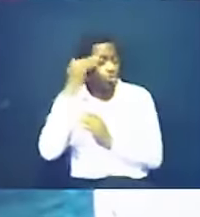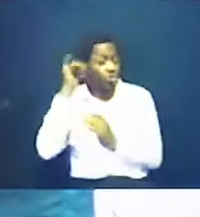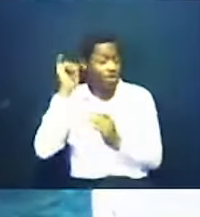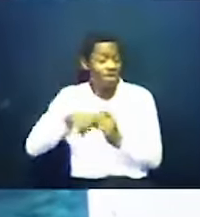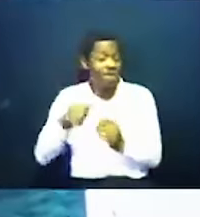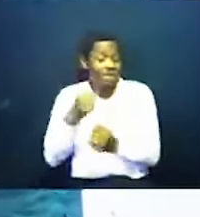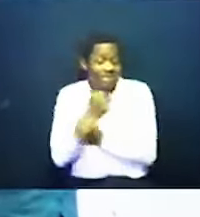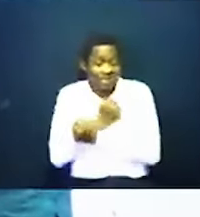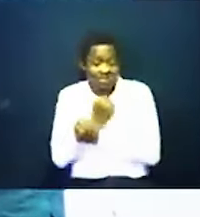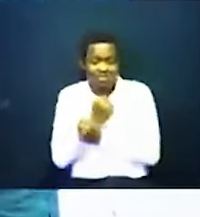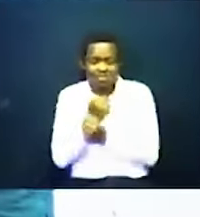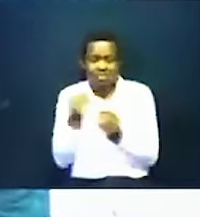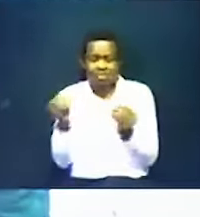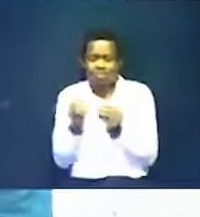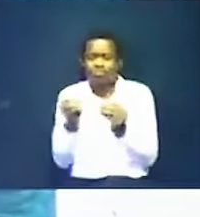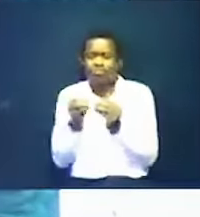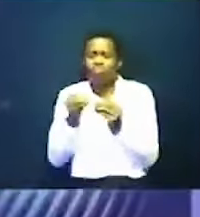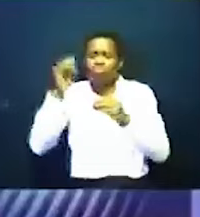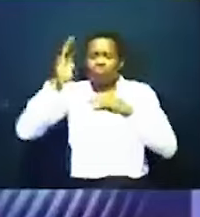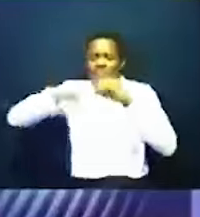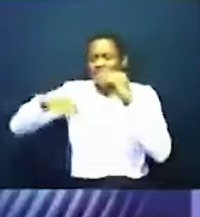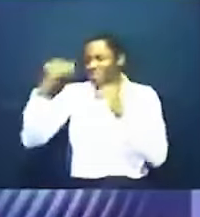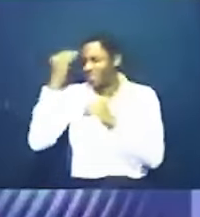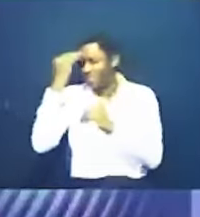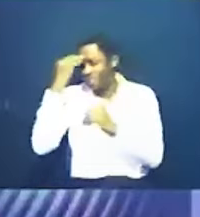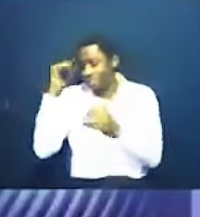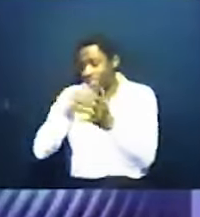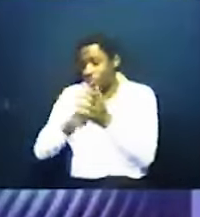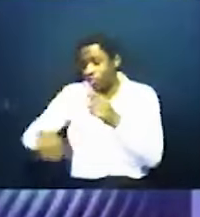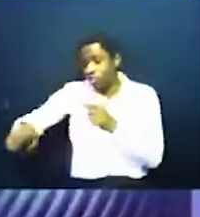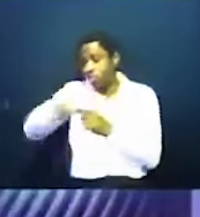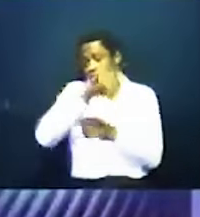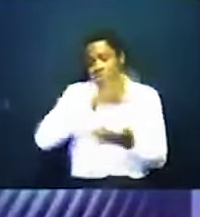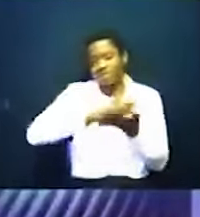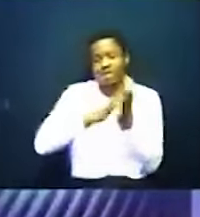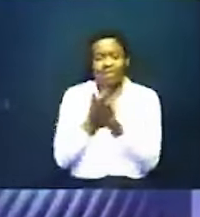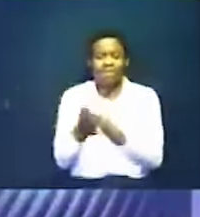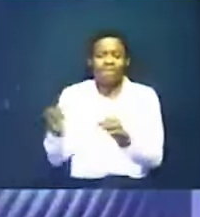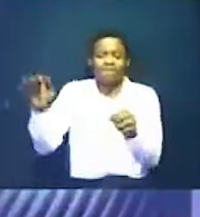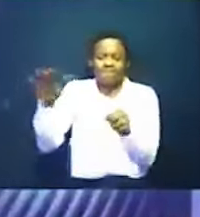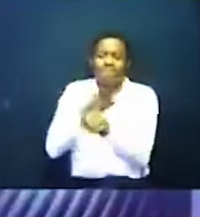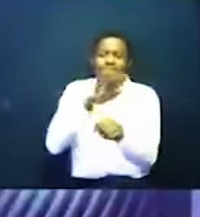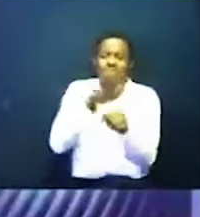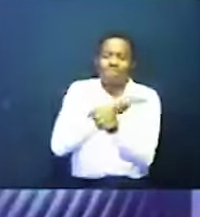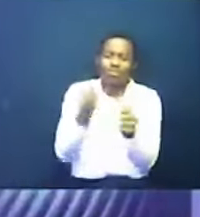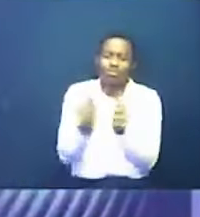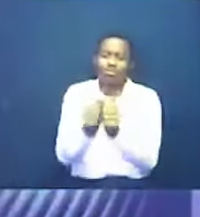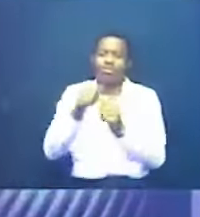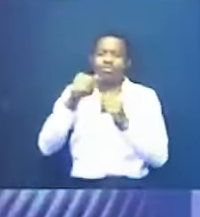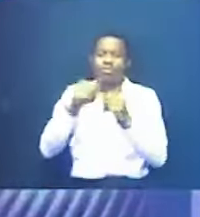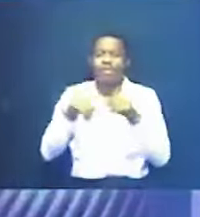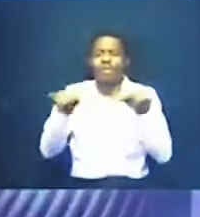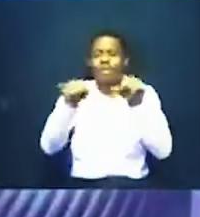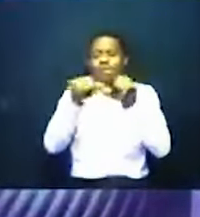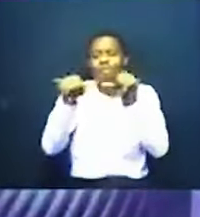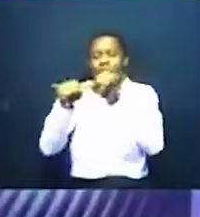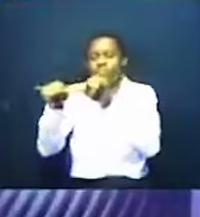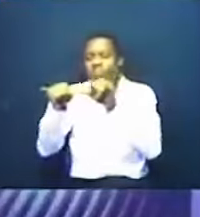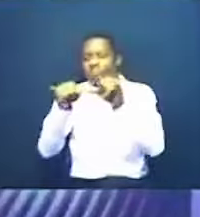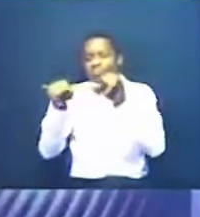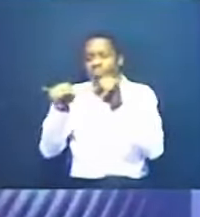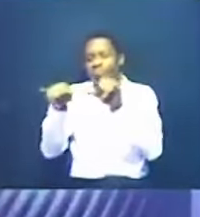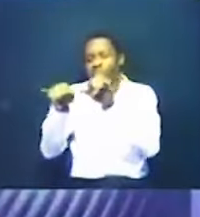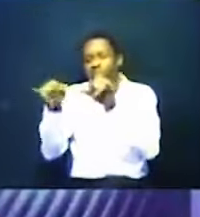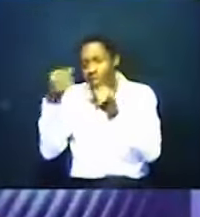love that surpasses knowledge, that you may be filled with the measure of all the